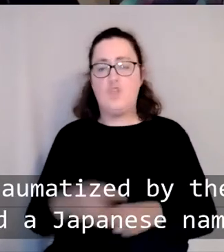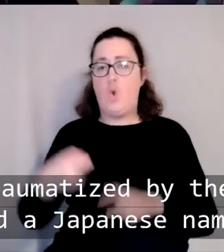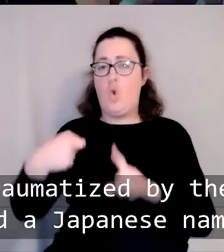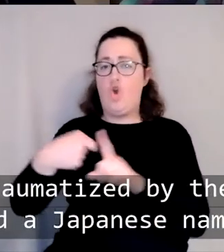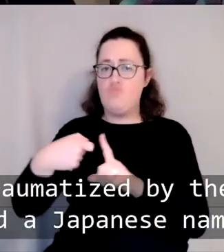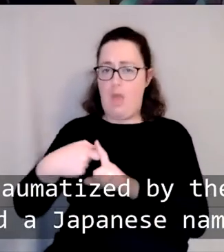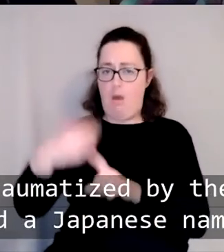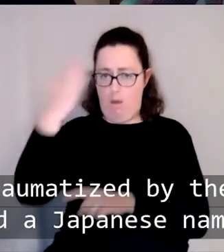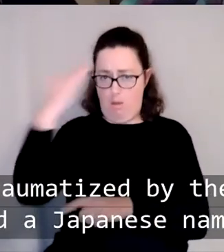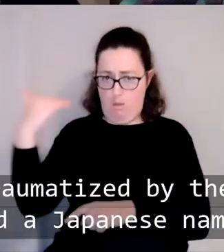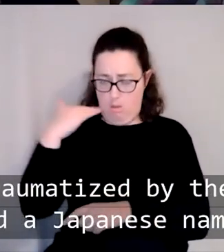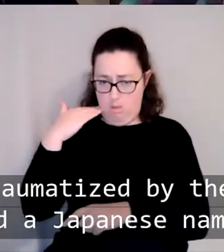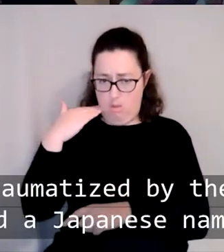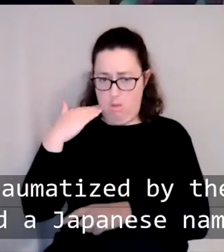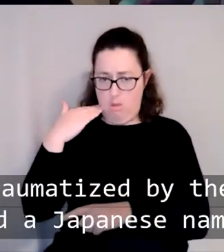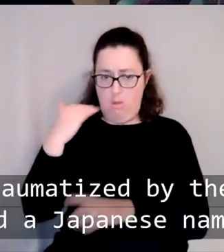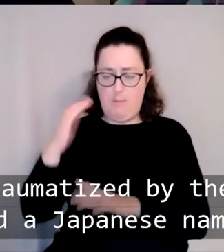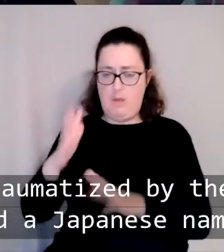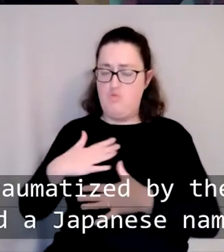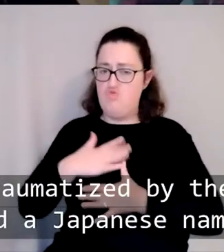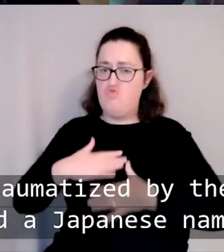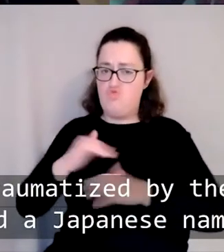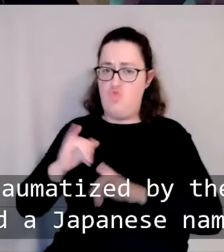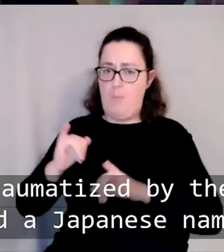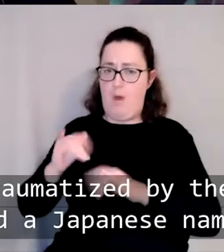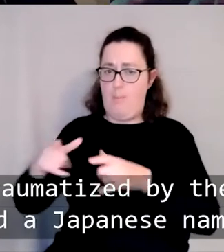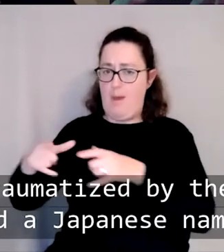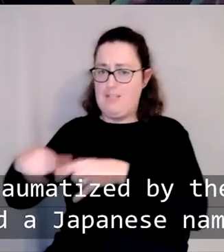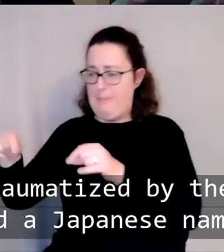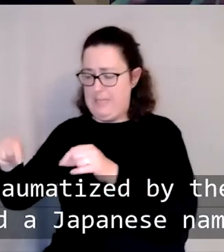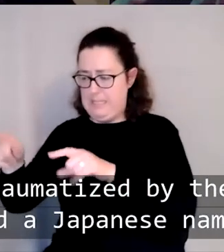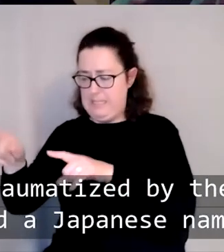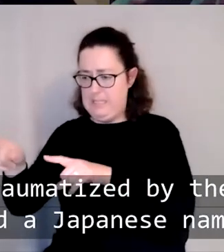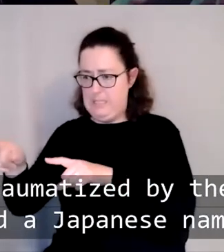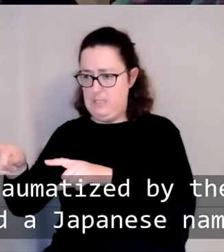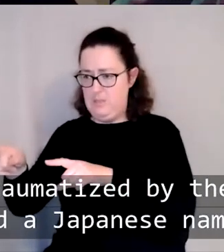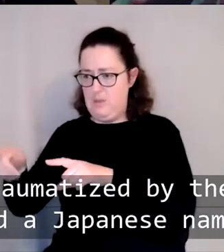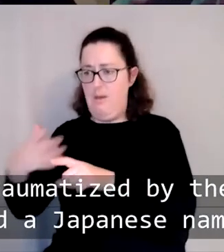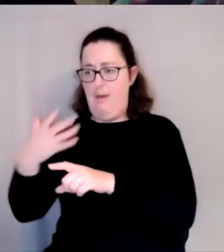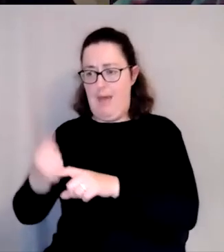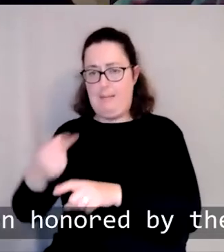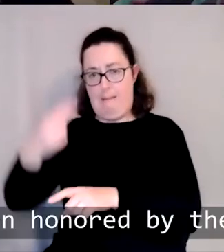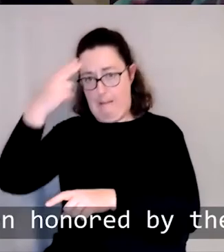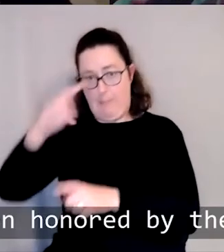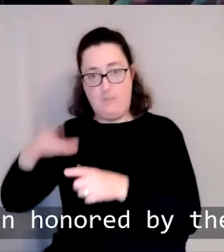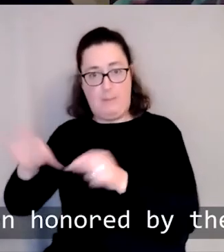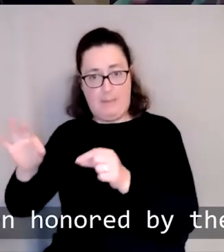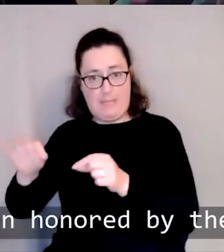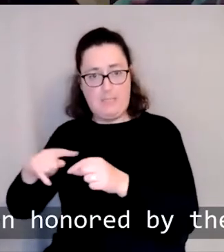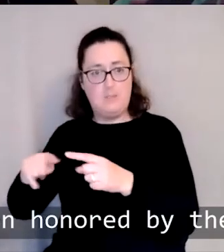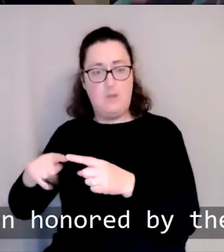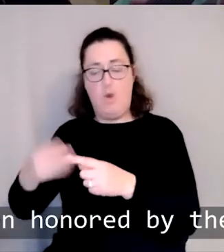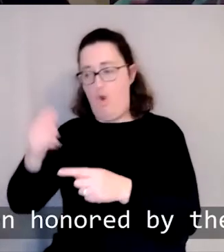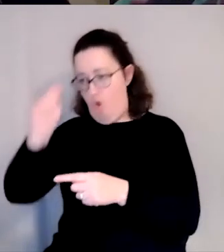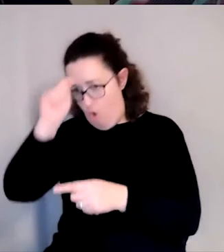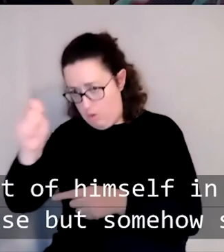been traumatized by the Japanese, had a Japanese name. He'd been honored by